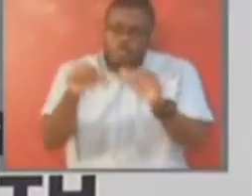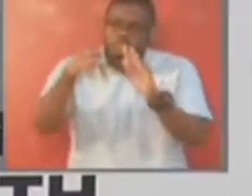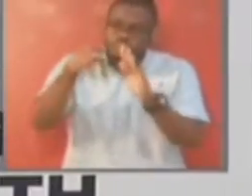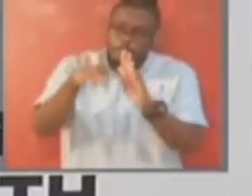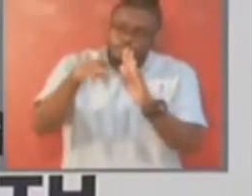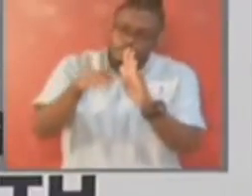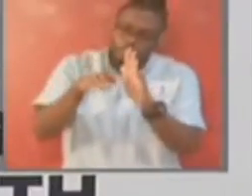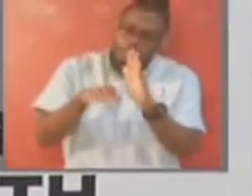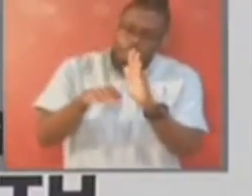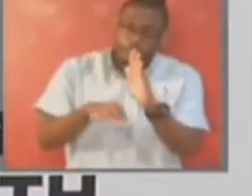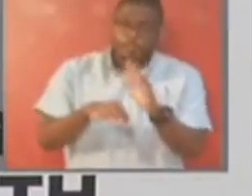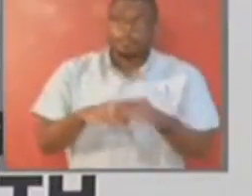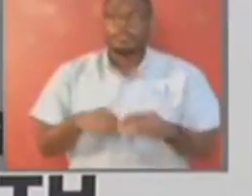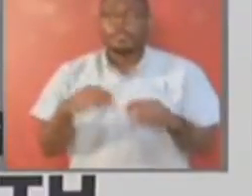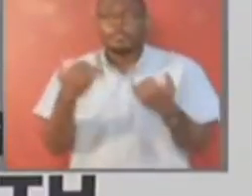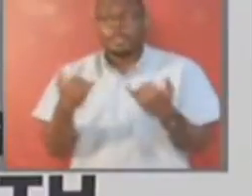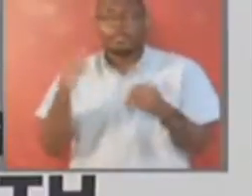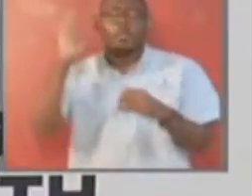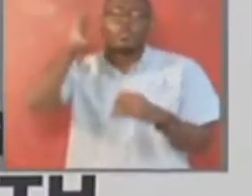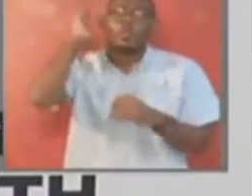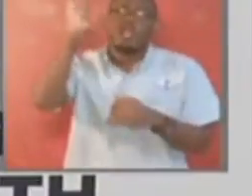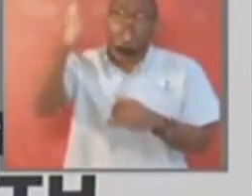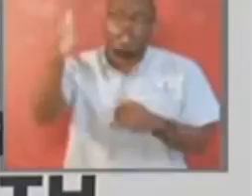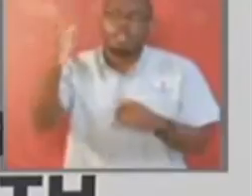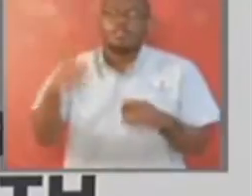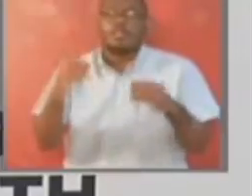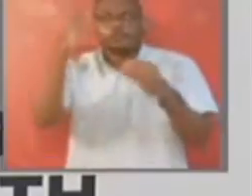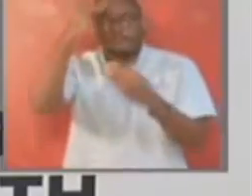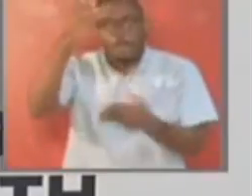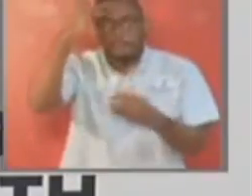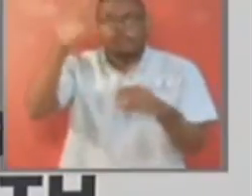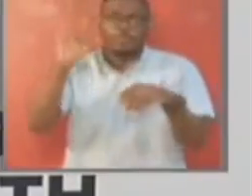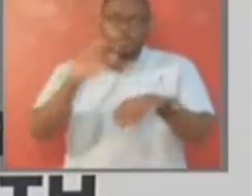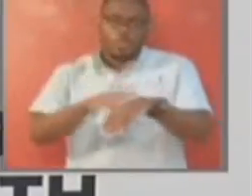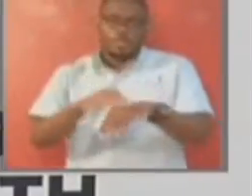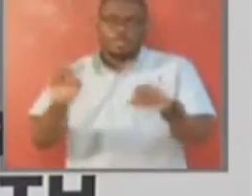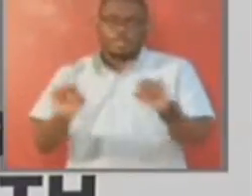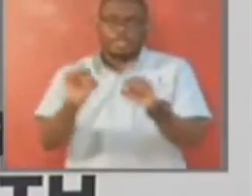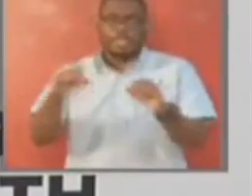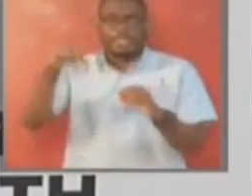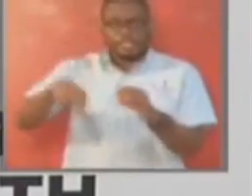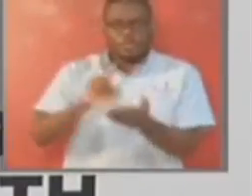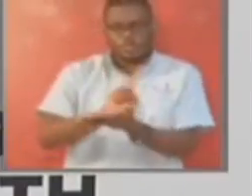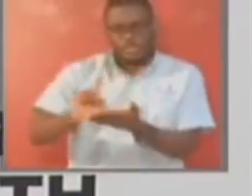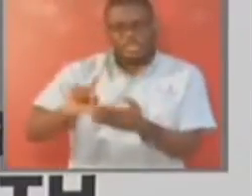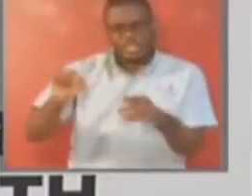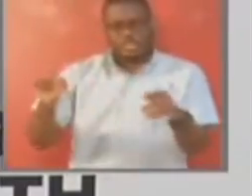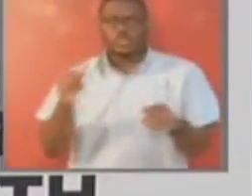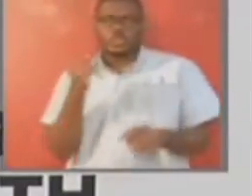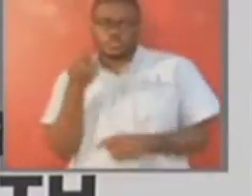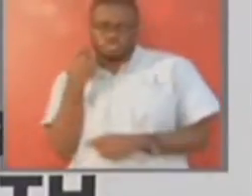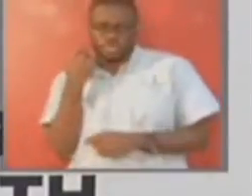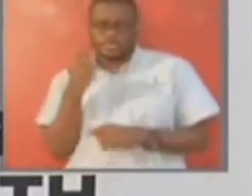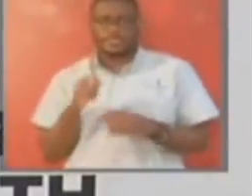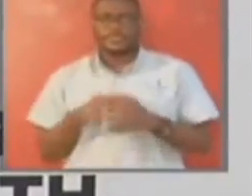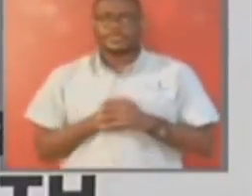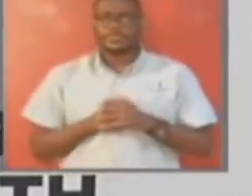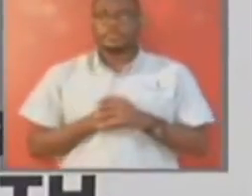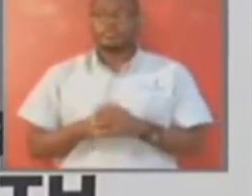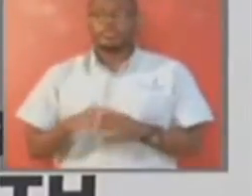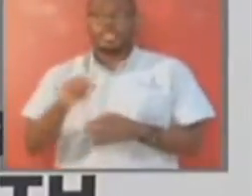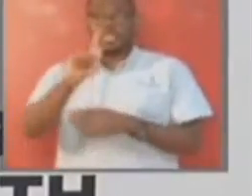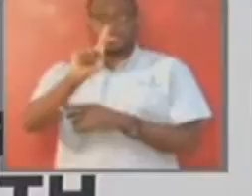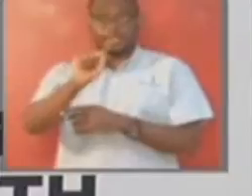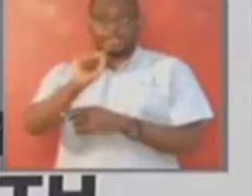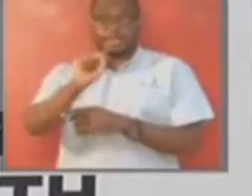better idea on Saturday or thereabouts what happens during this particular week. With regards to the TB ward, I